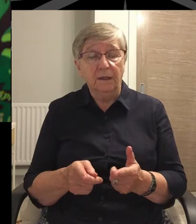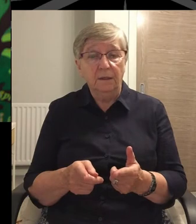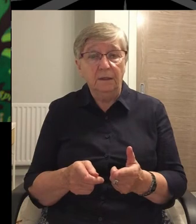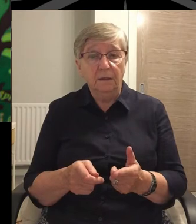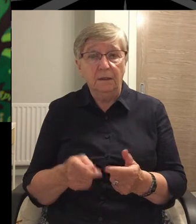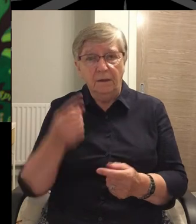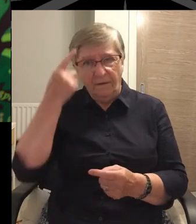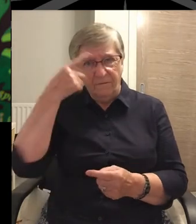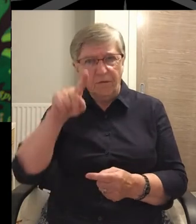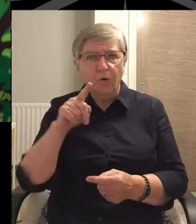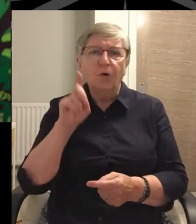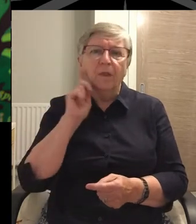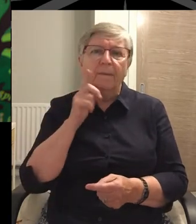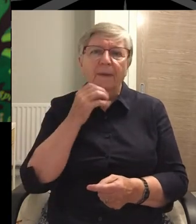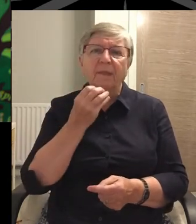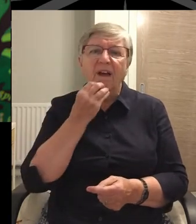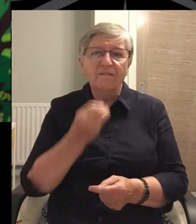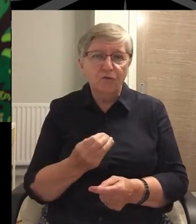Surprisingly,